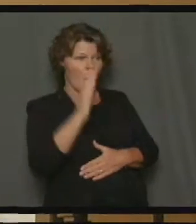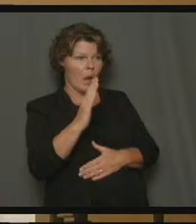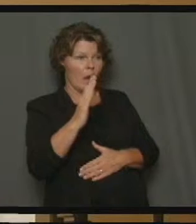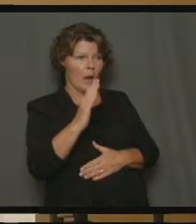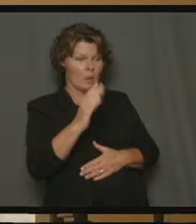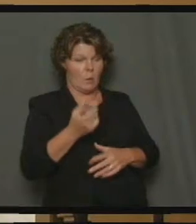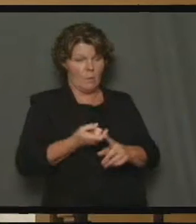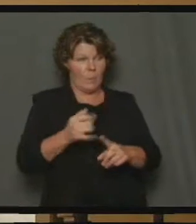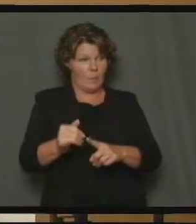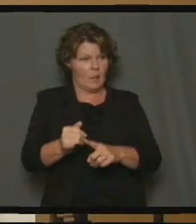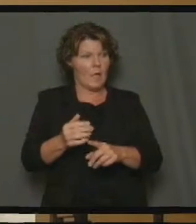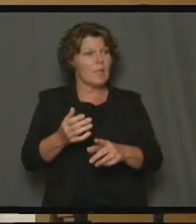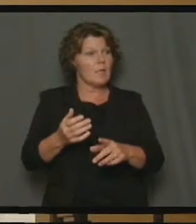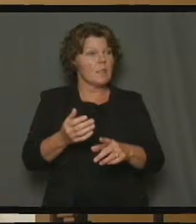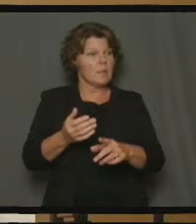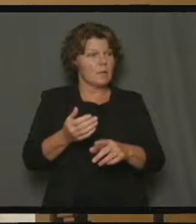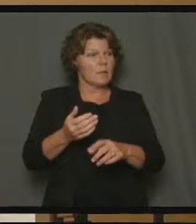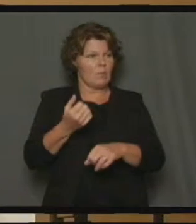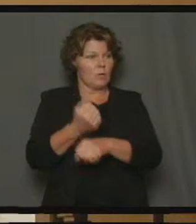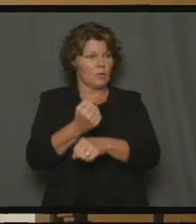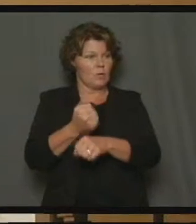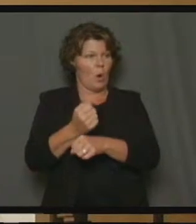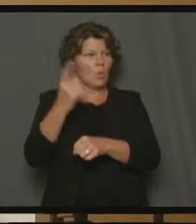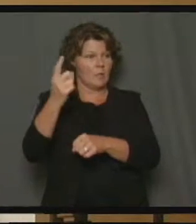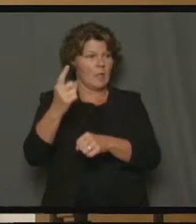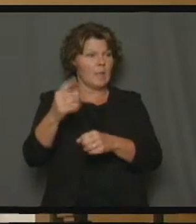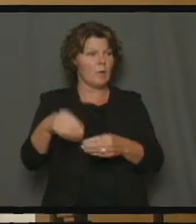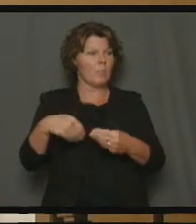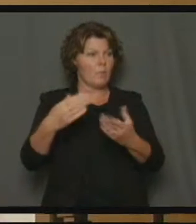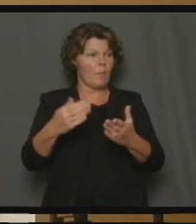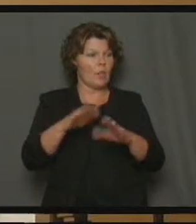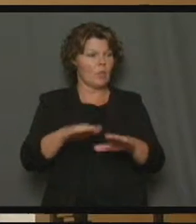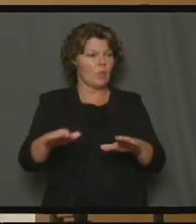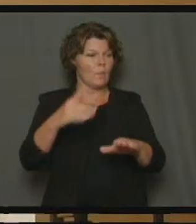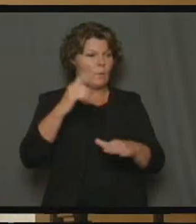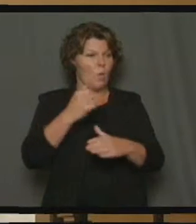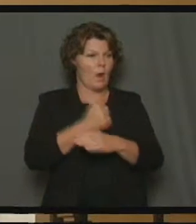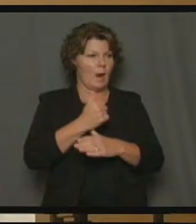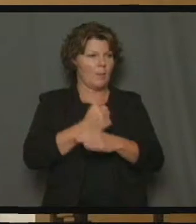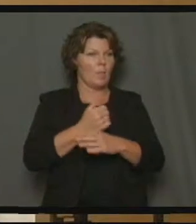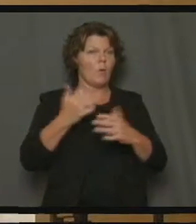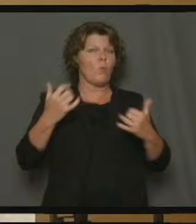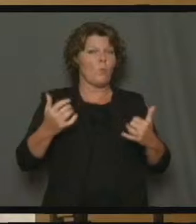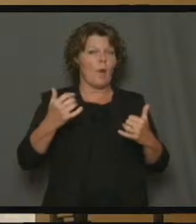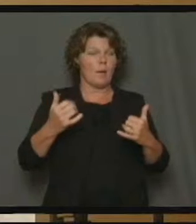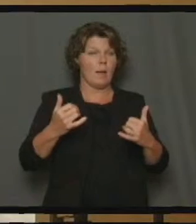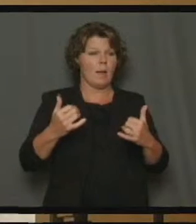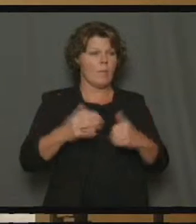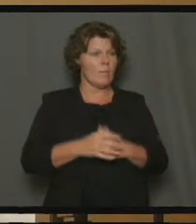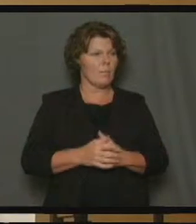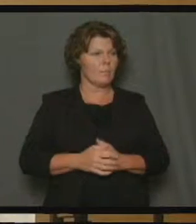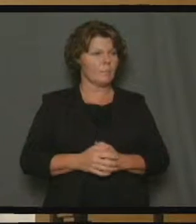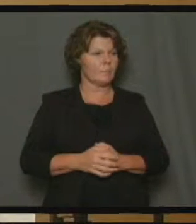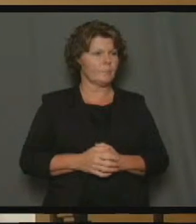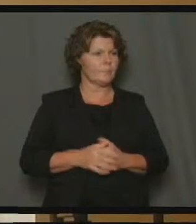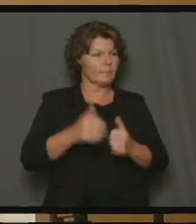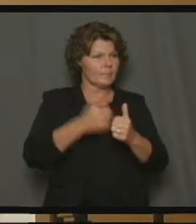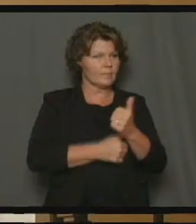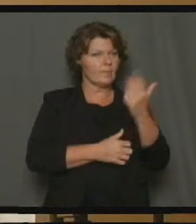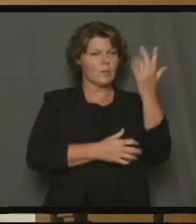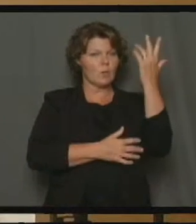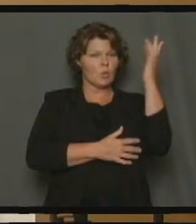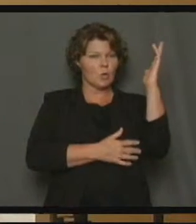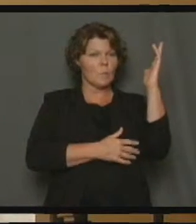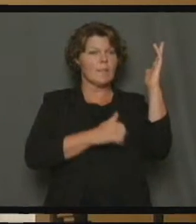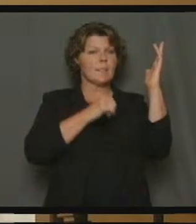these stones to raise up children for Abraham. Even now, the axe is laid to the root of the trees. Every tree, therefore, that